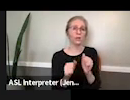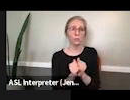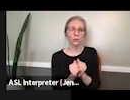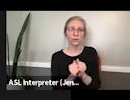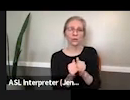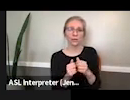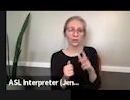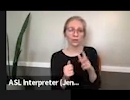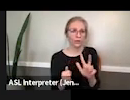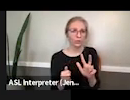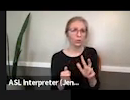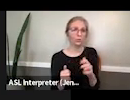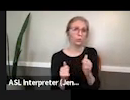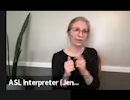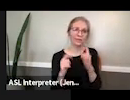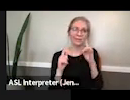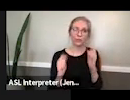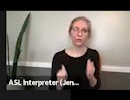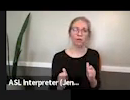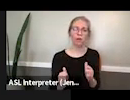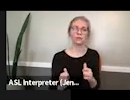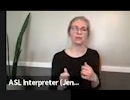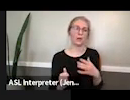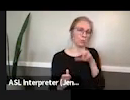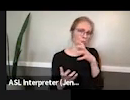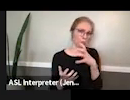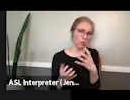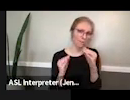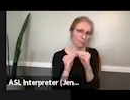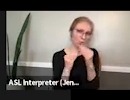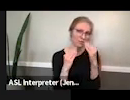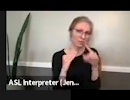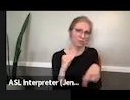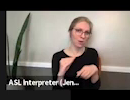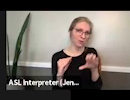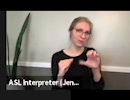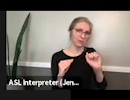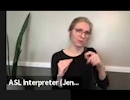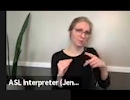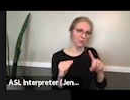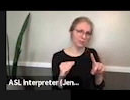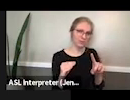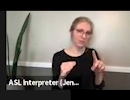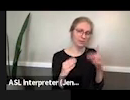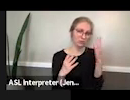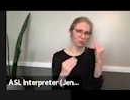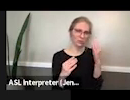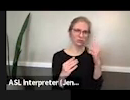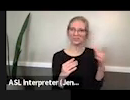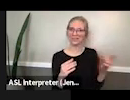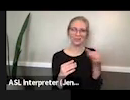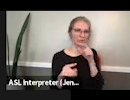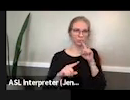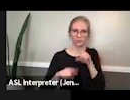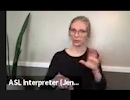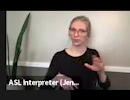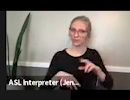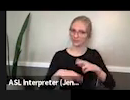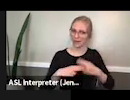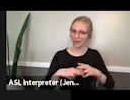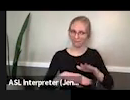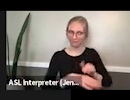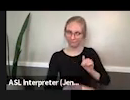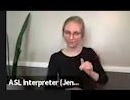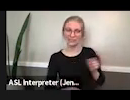hearing loss. I would love more information or guidance about CAPD. He doesn't respond to his name. He has had some hearing